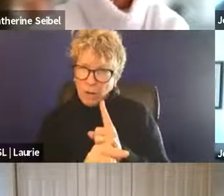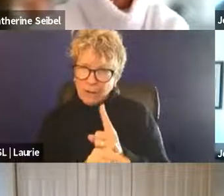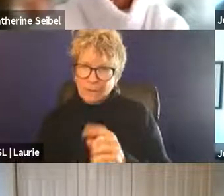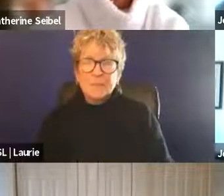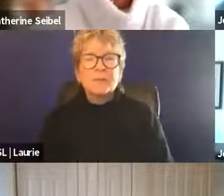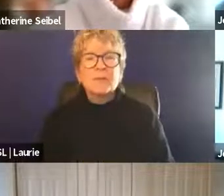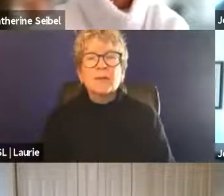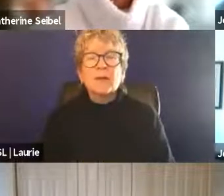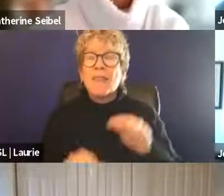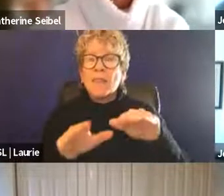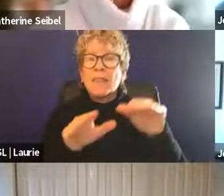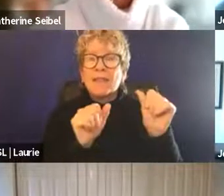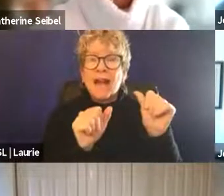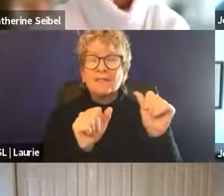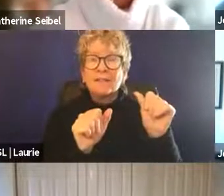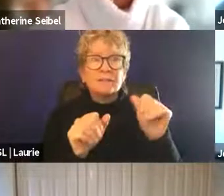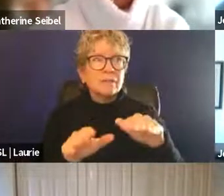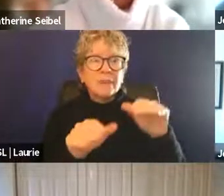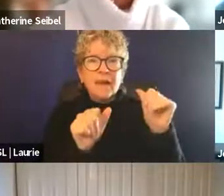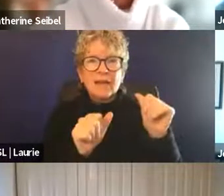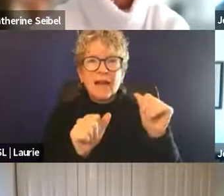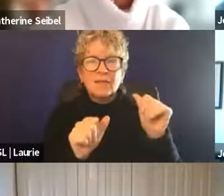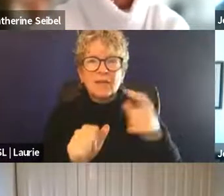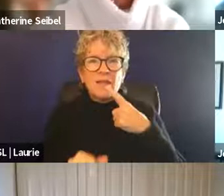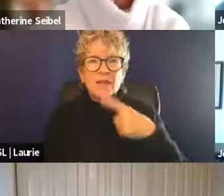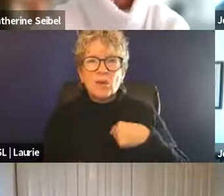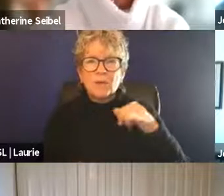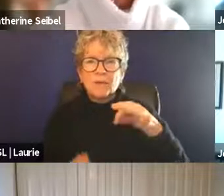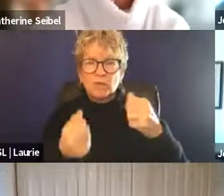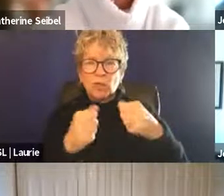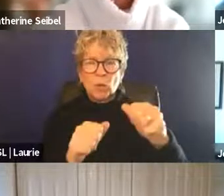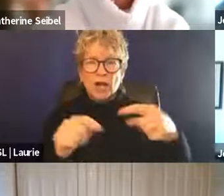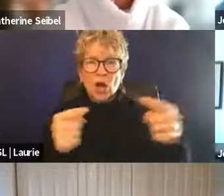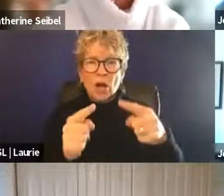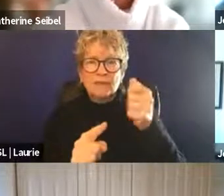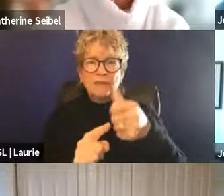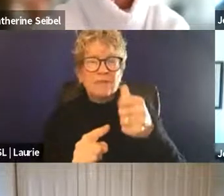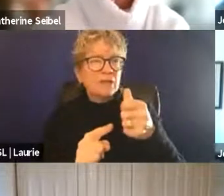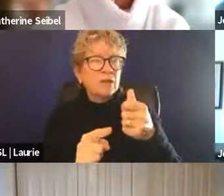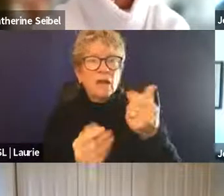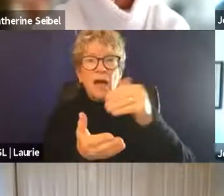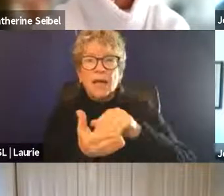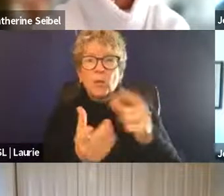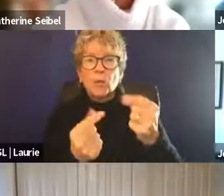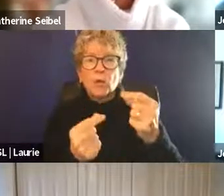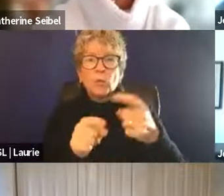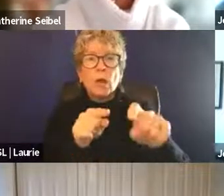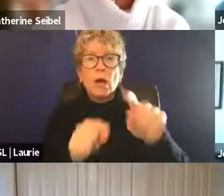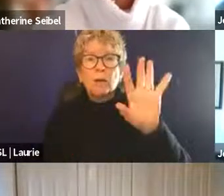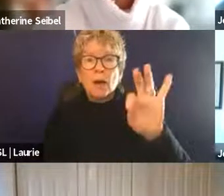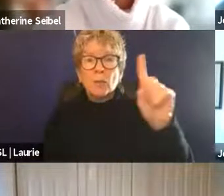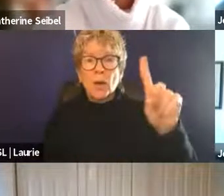And they left. Then they left. They told me that if she tried to harm herself again, call 911. Well, I